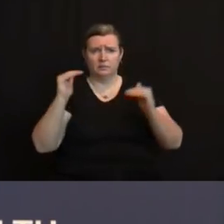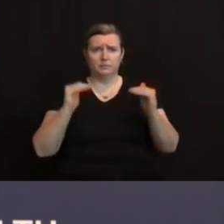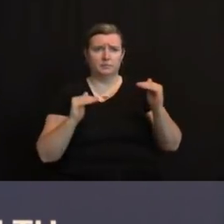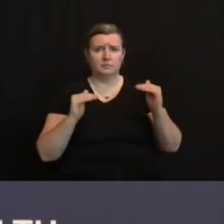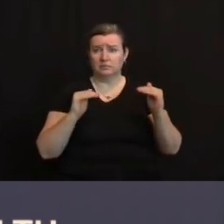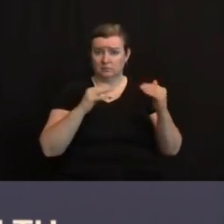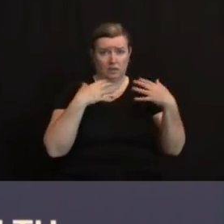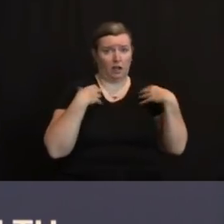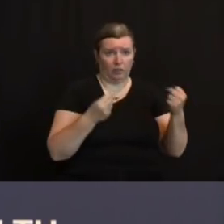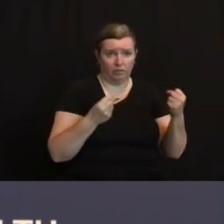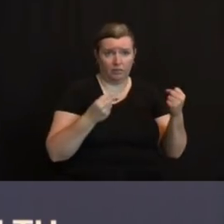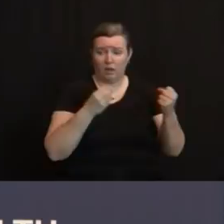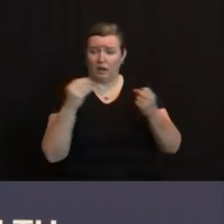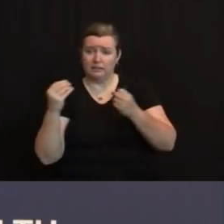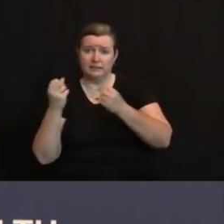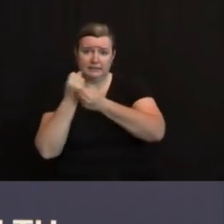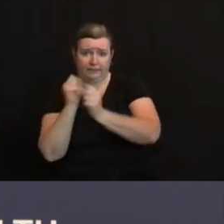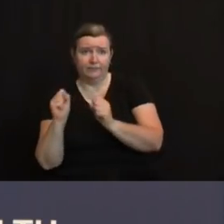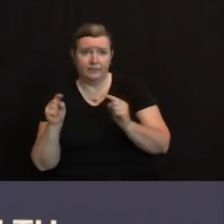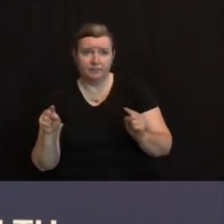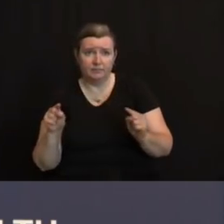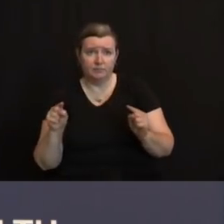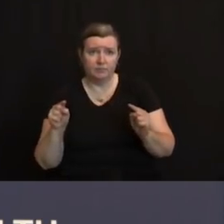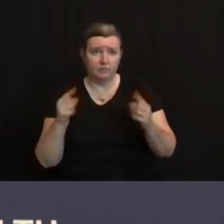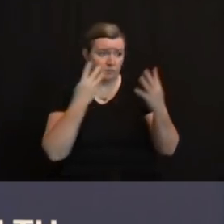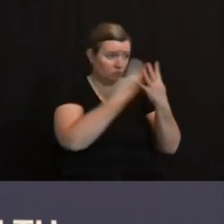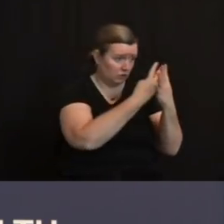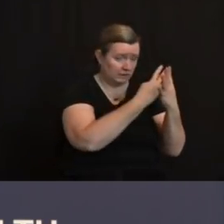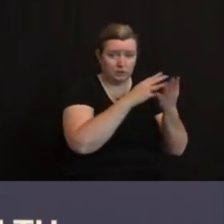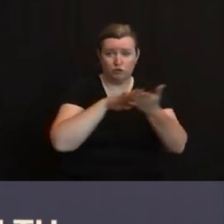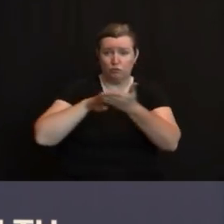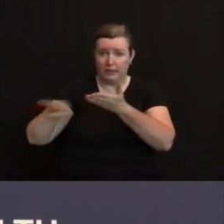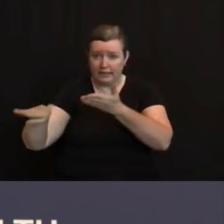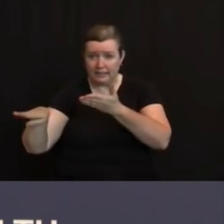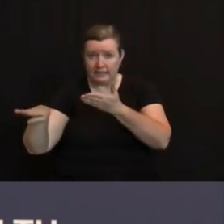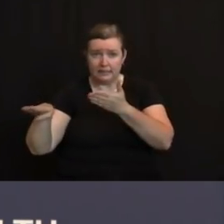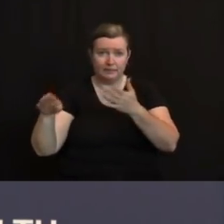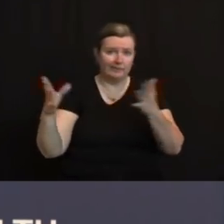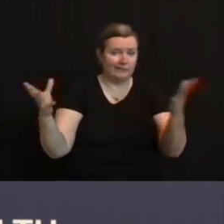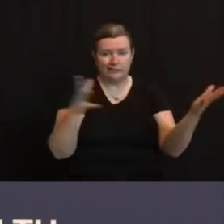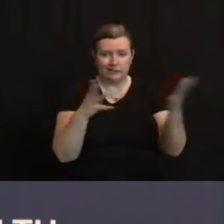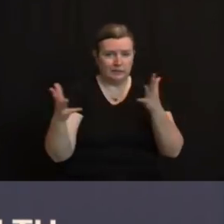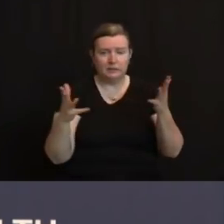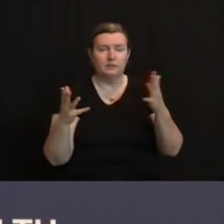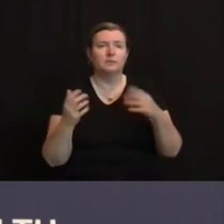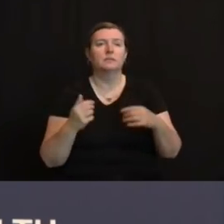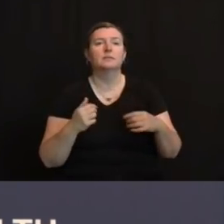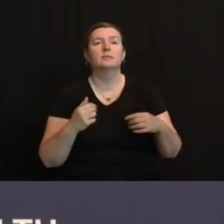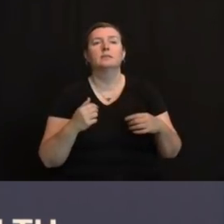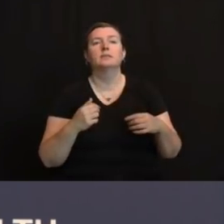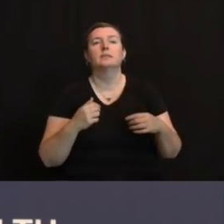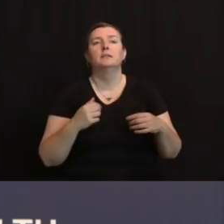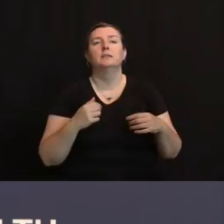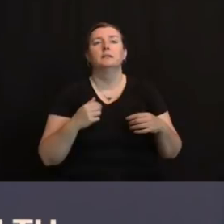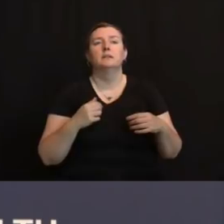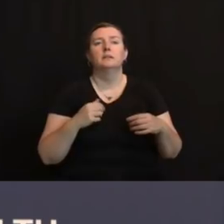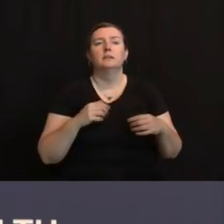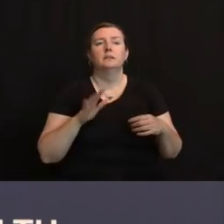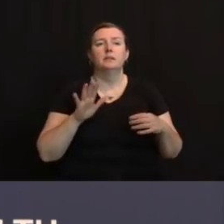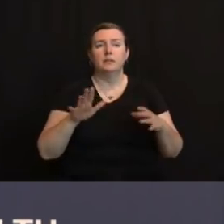public safety. And placement, by the way, I might add this, placement on some kind of list does not in any way